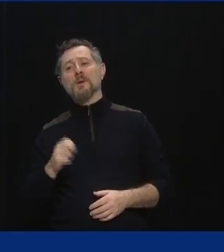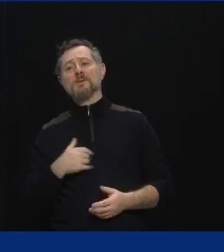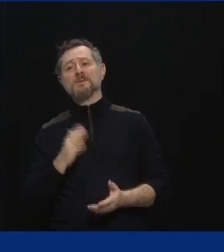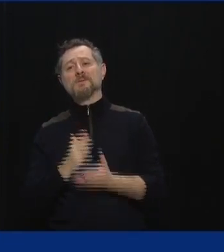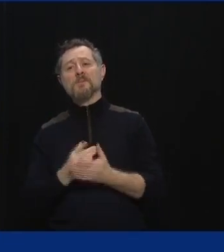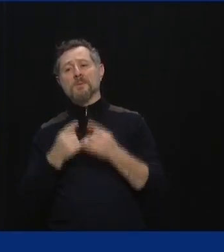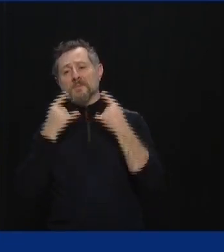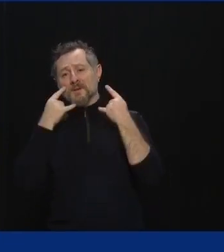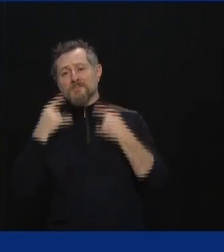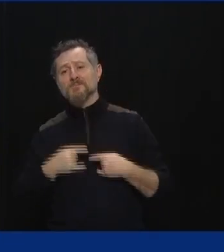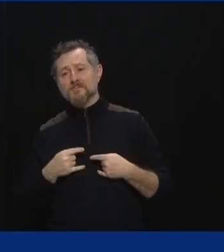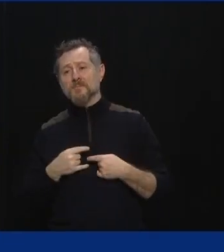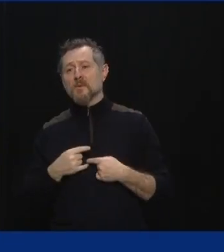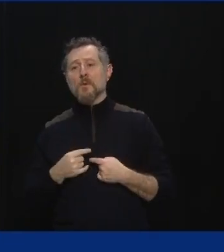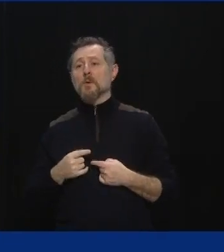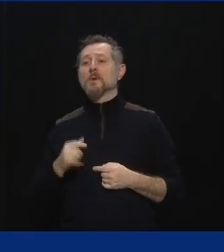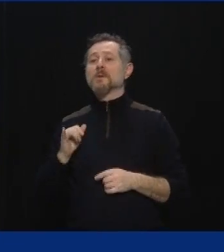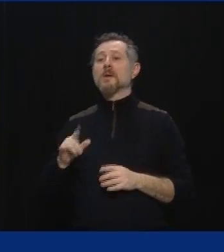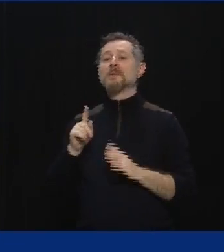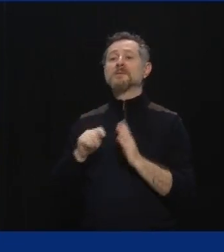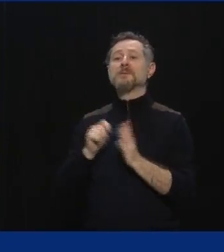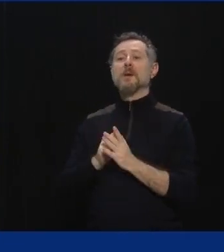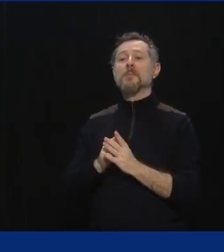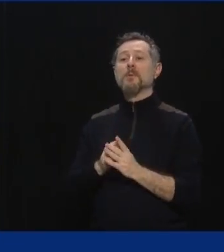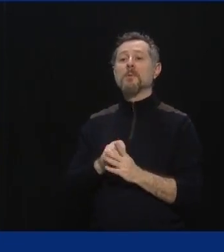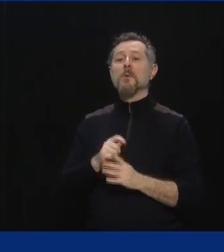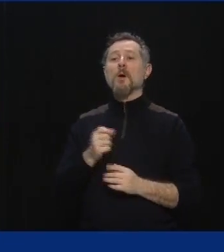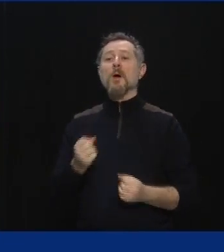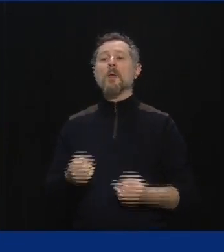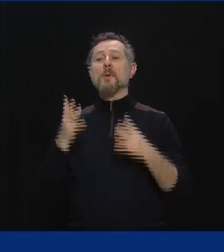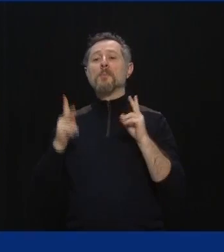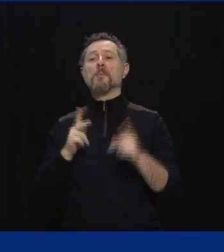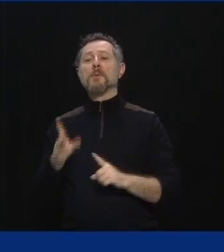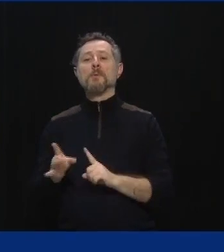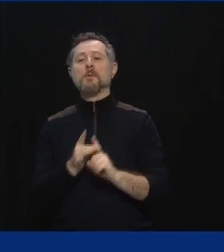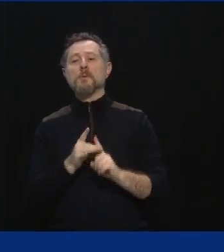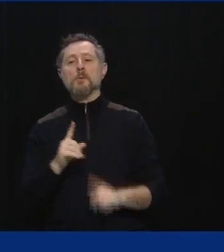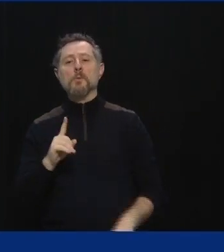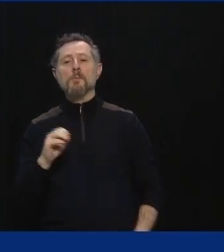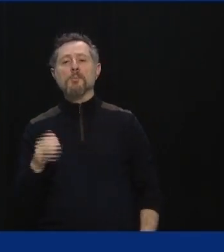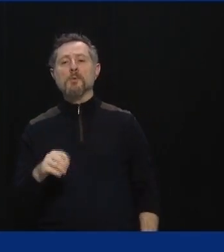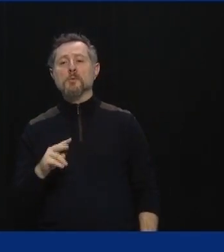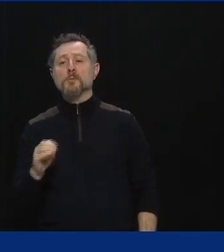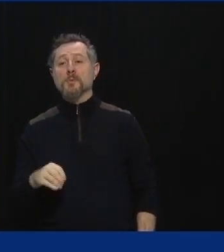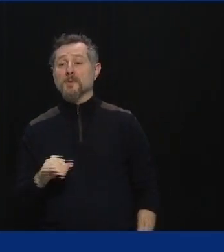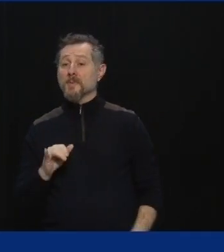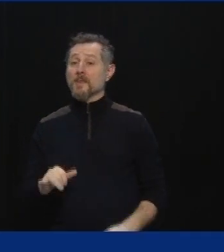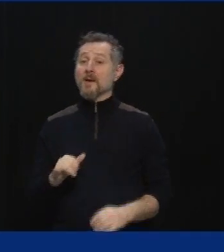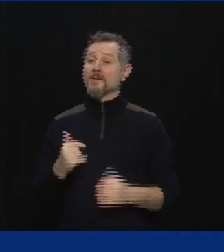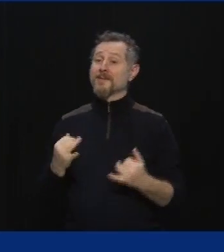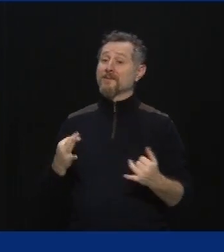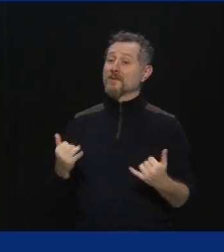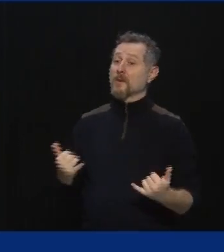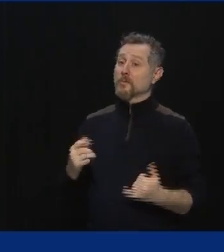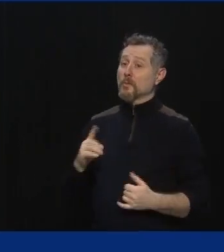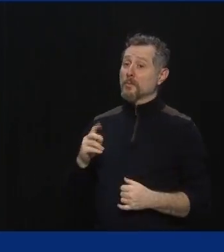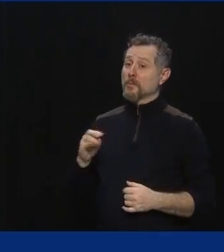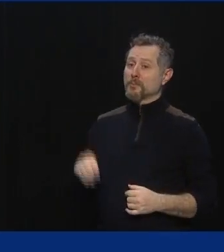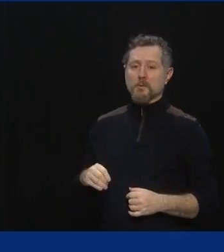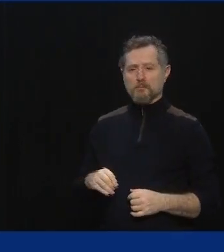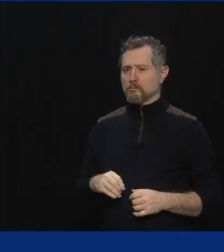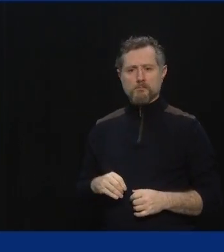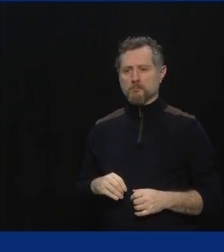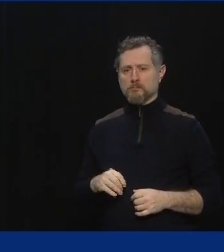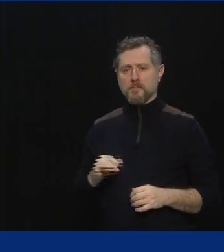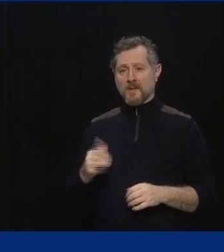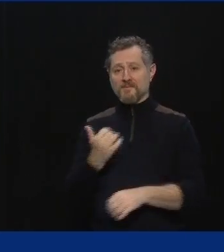The infection rate statewide was hovering around 1 or 2% at that time. If we were still at that point, if people had gotten vaccinated, gotten the